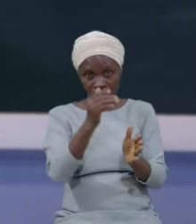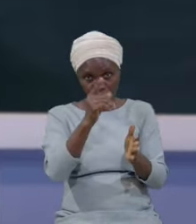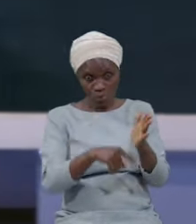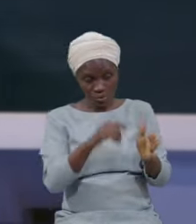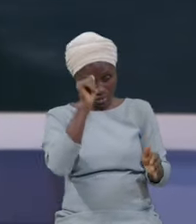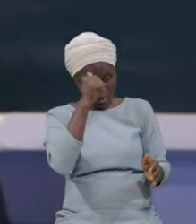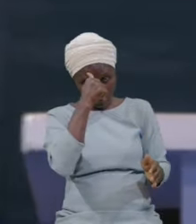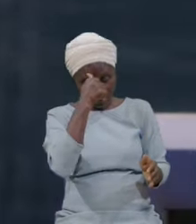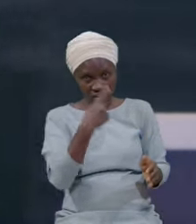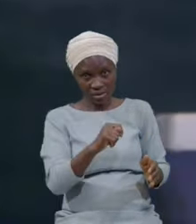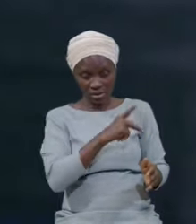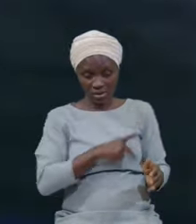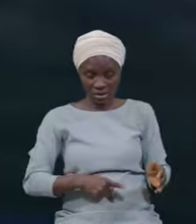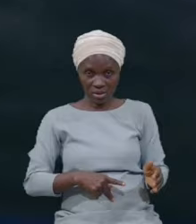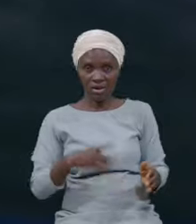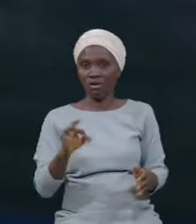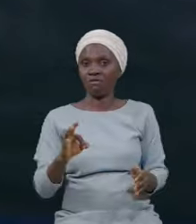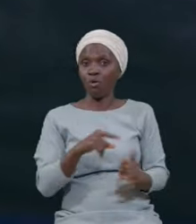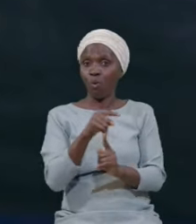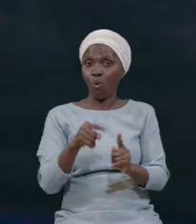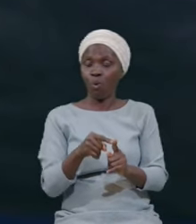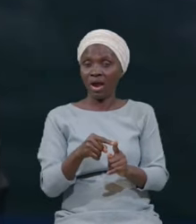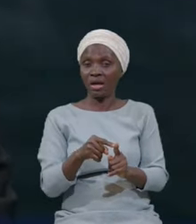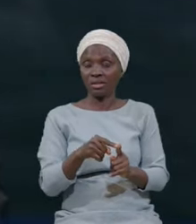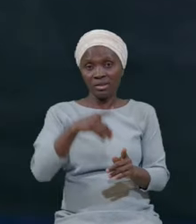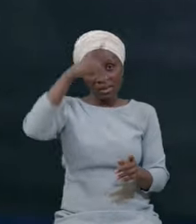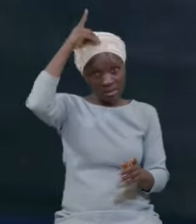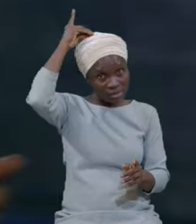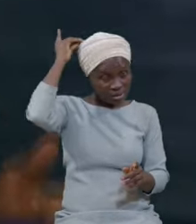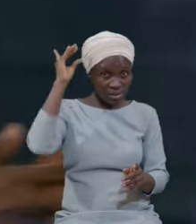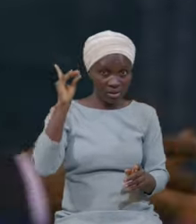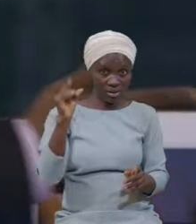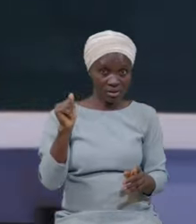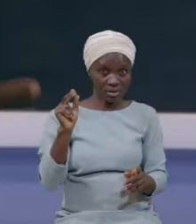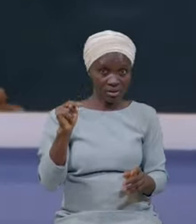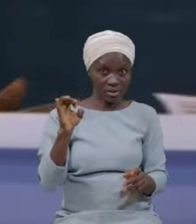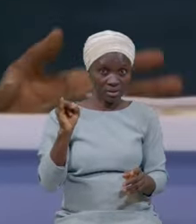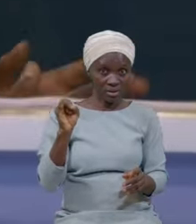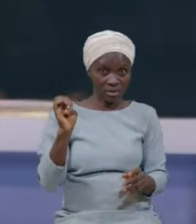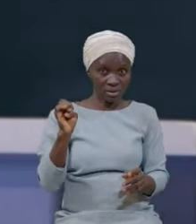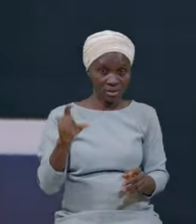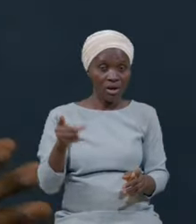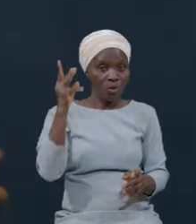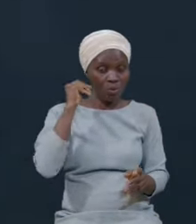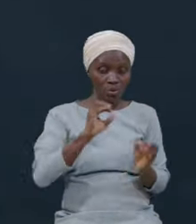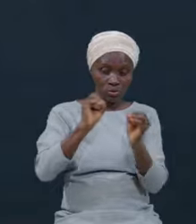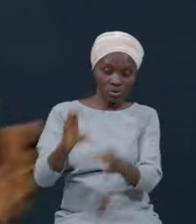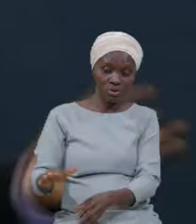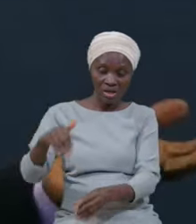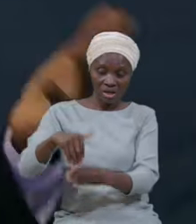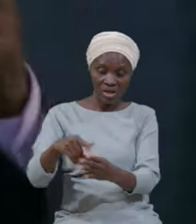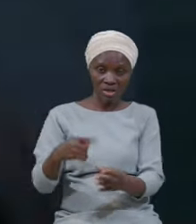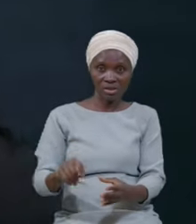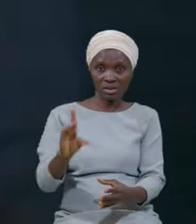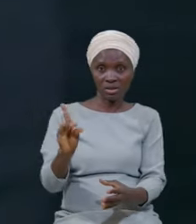the den, was to be thrown to the den of the lion. And the king was trying so that it will not be done. Then they